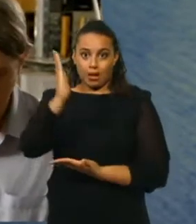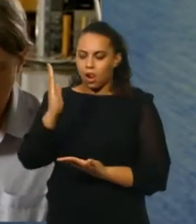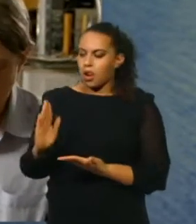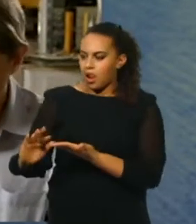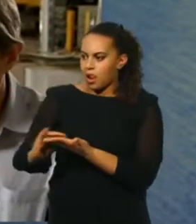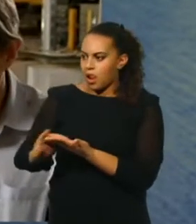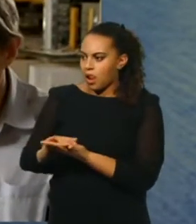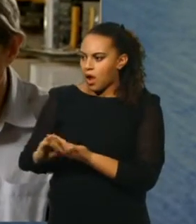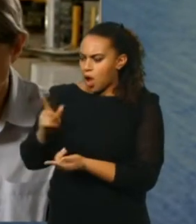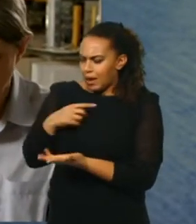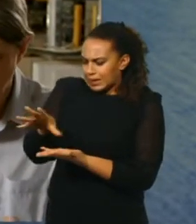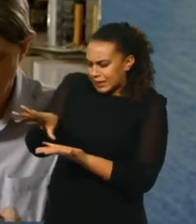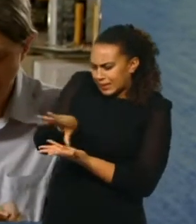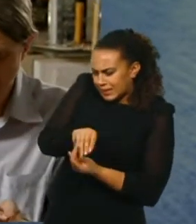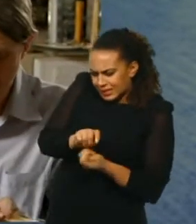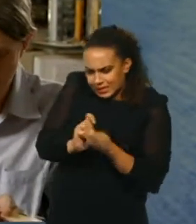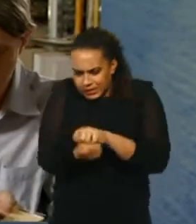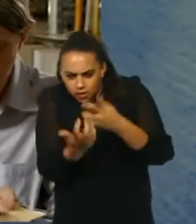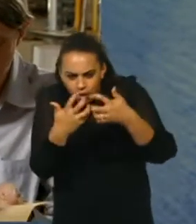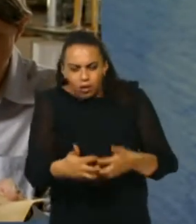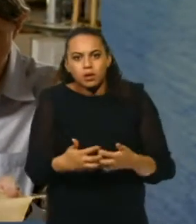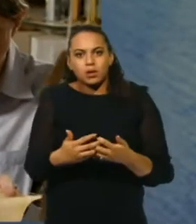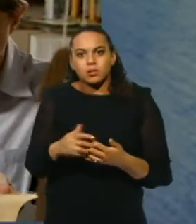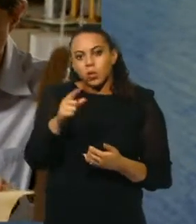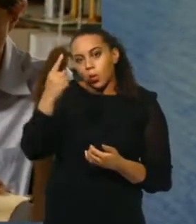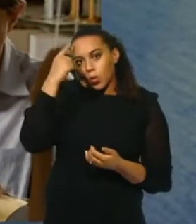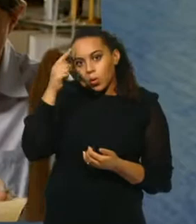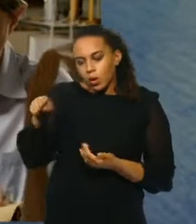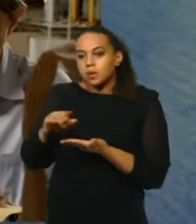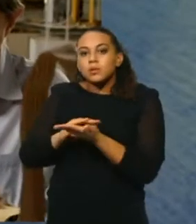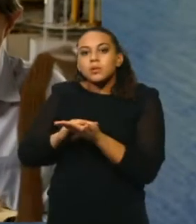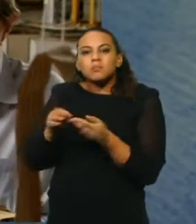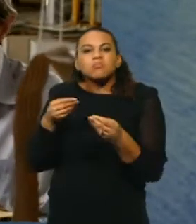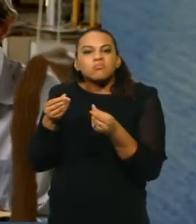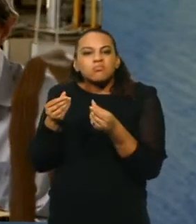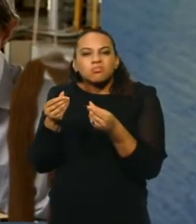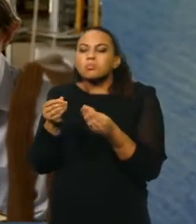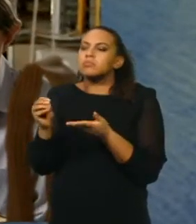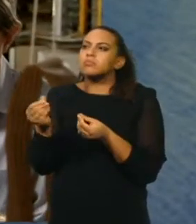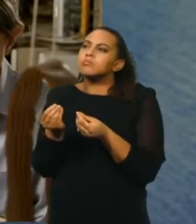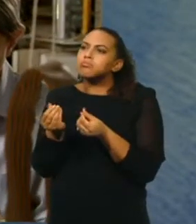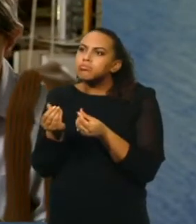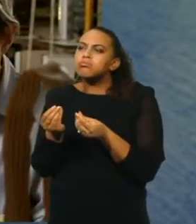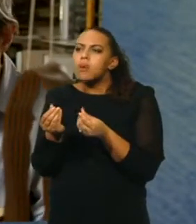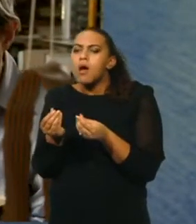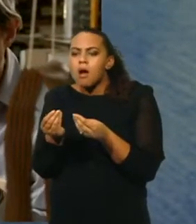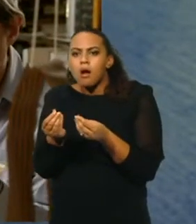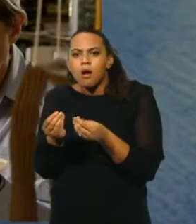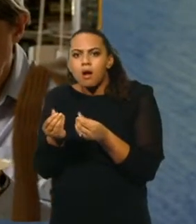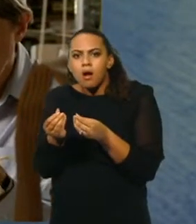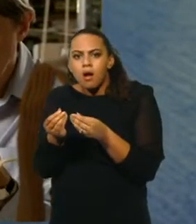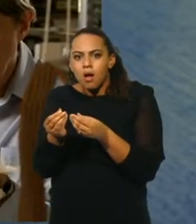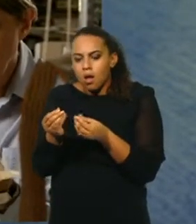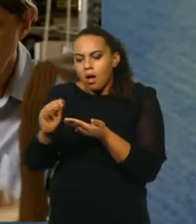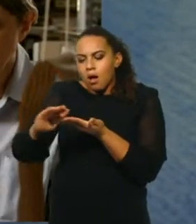So if you imagine, for example, my finger running over the surface of this piece of hessium, then what happens is